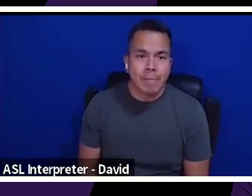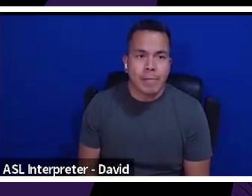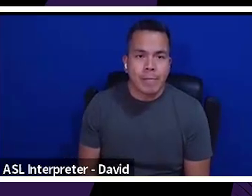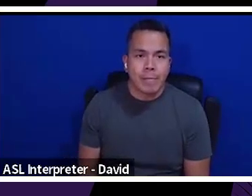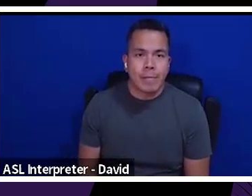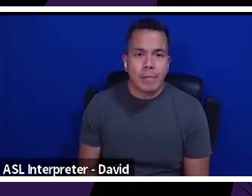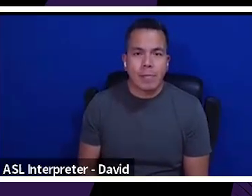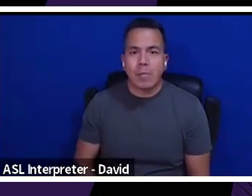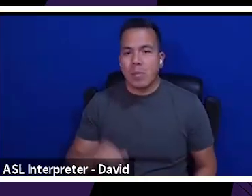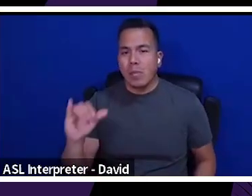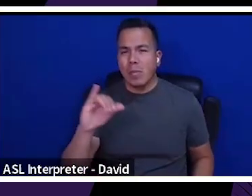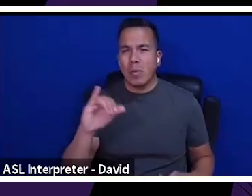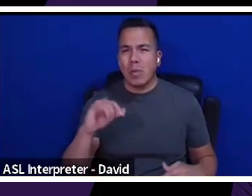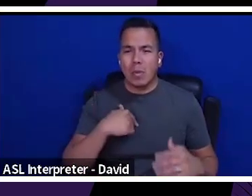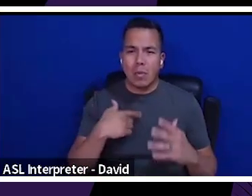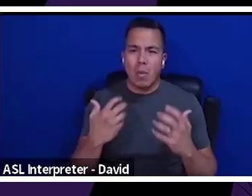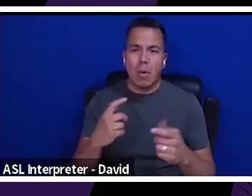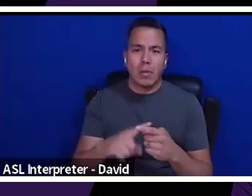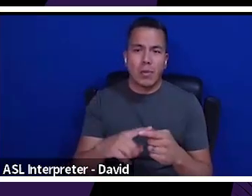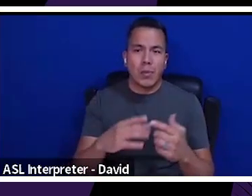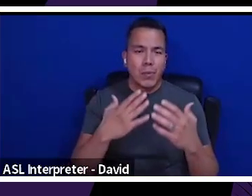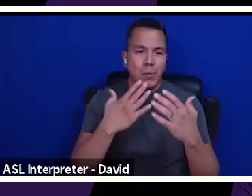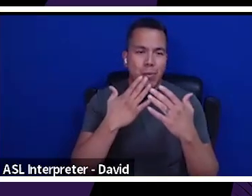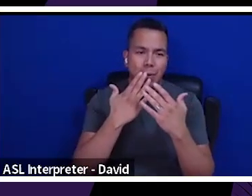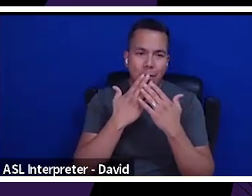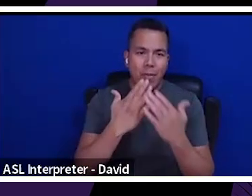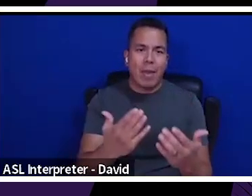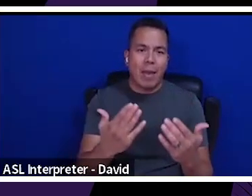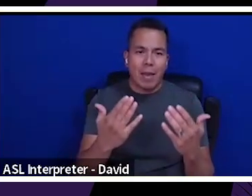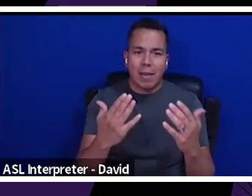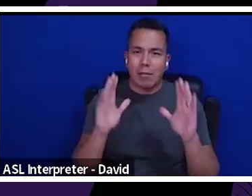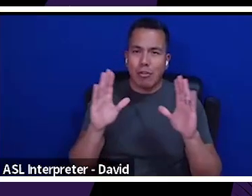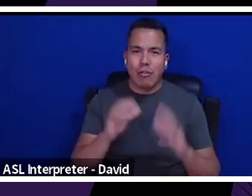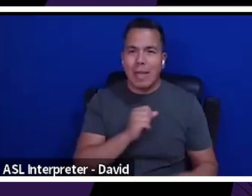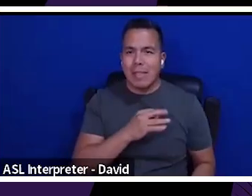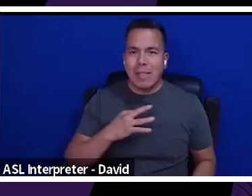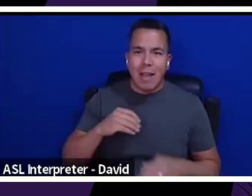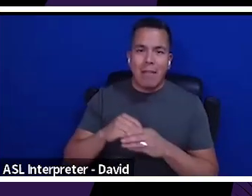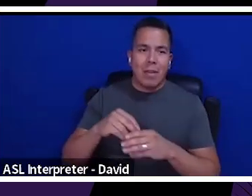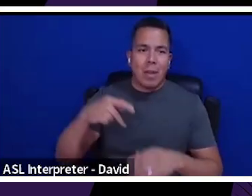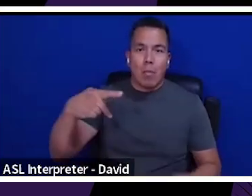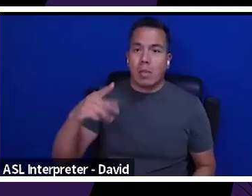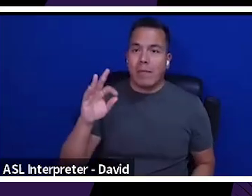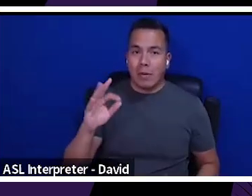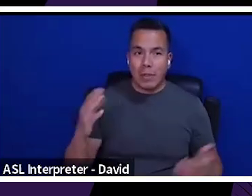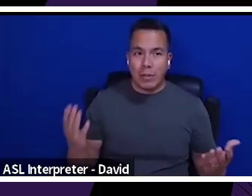I also want to thank the amazing staff at the Processing Foundation.